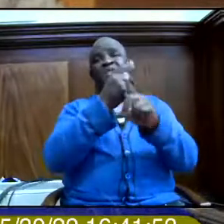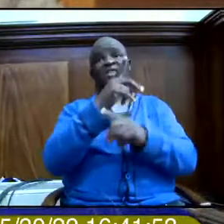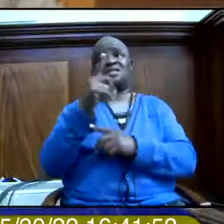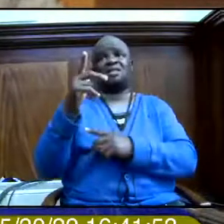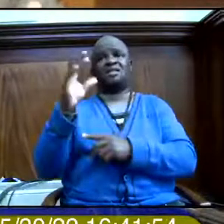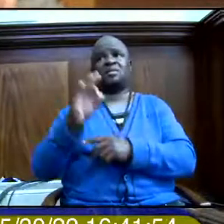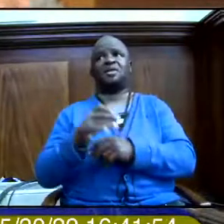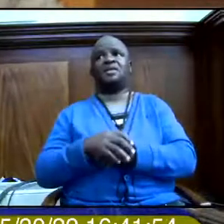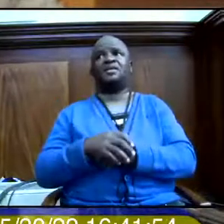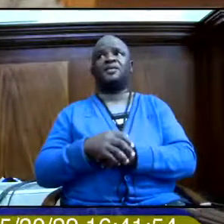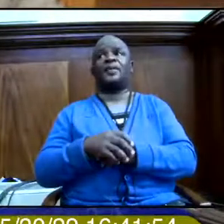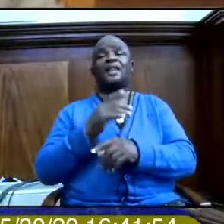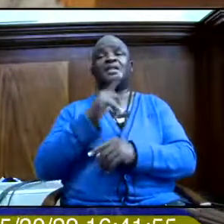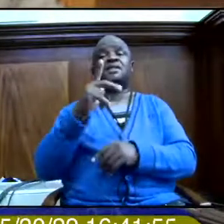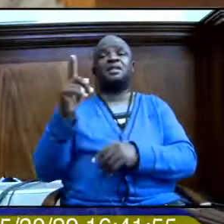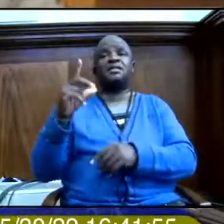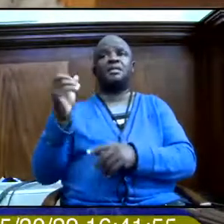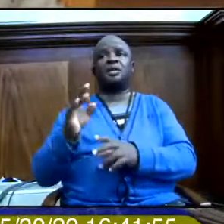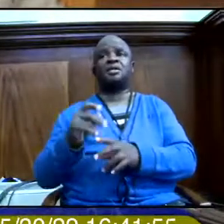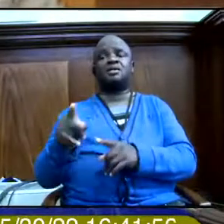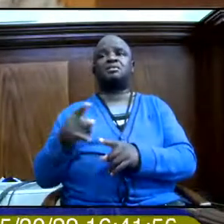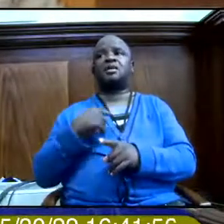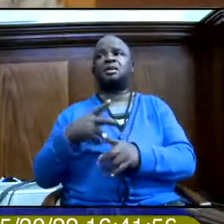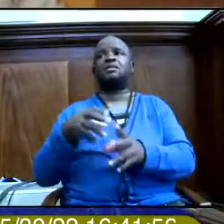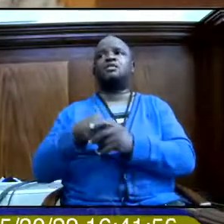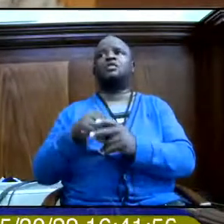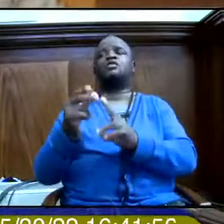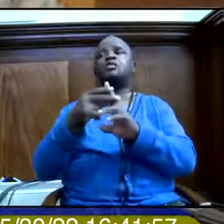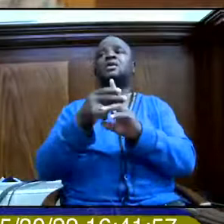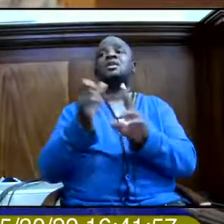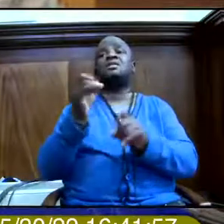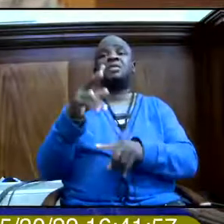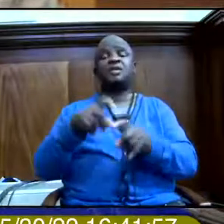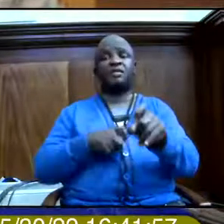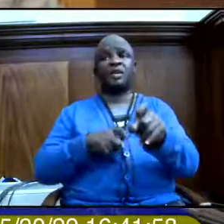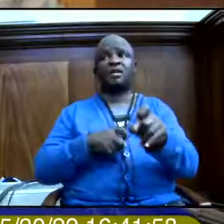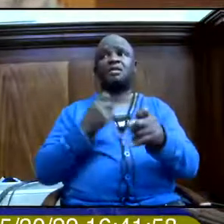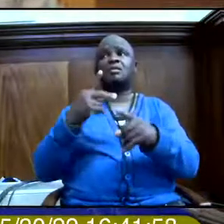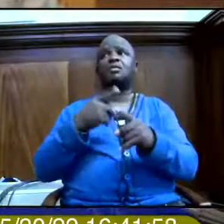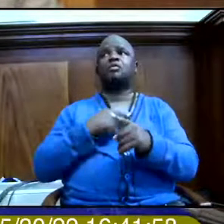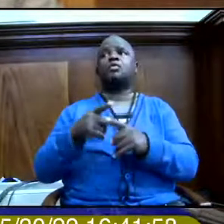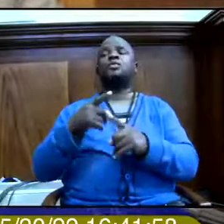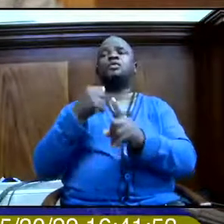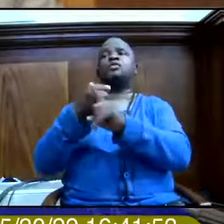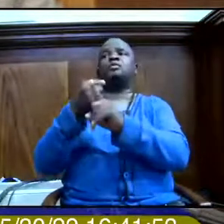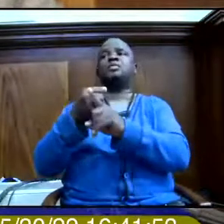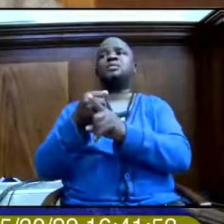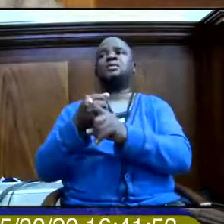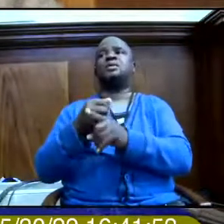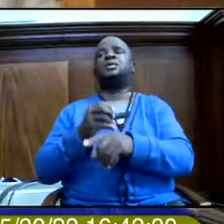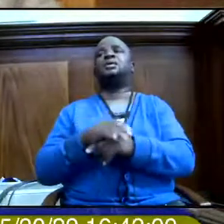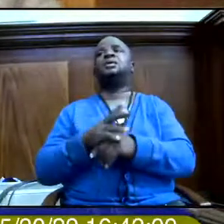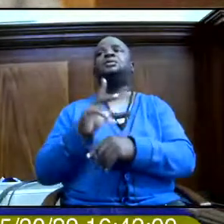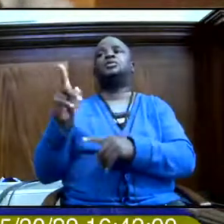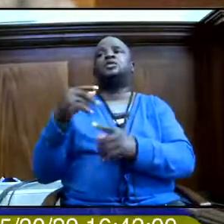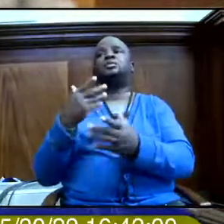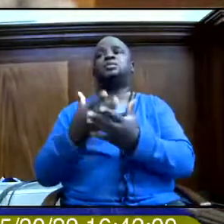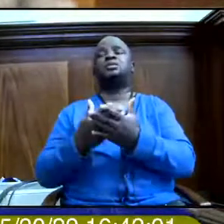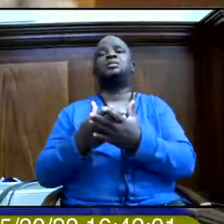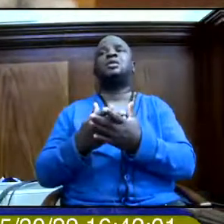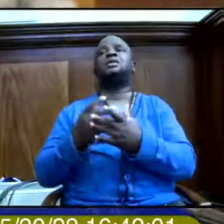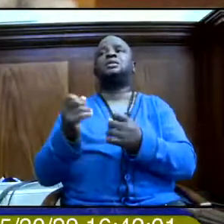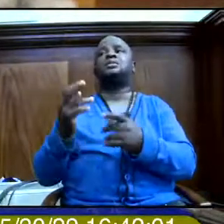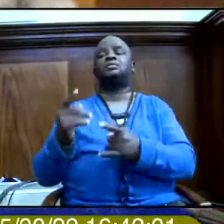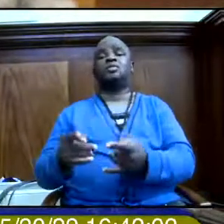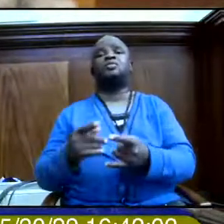the rest of the 77 percent that are not organized if we don't organize them as trade unions as federations they are going to be organized